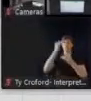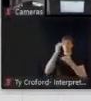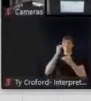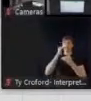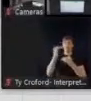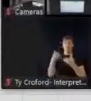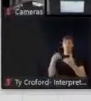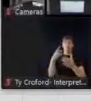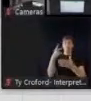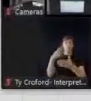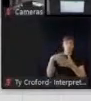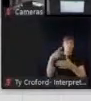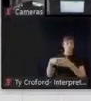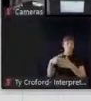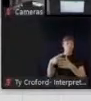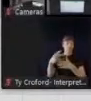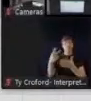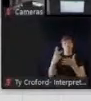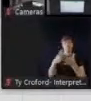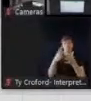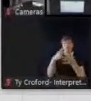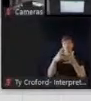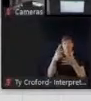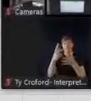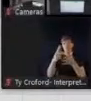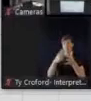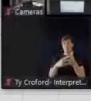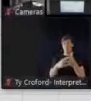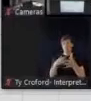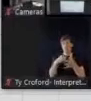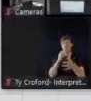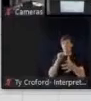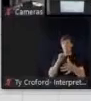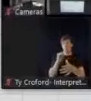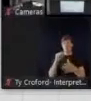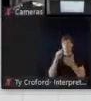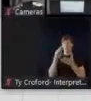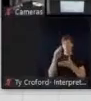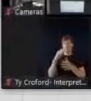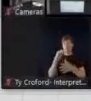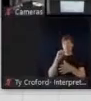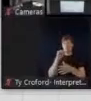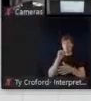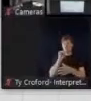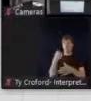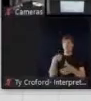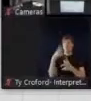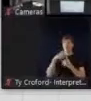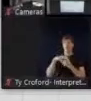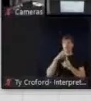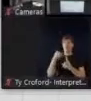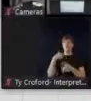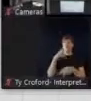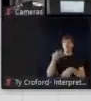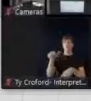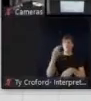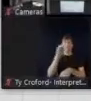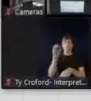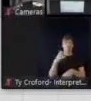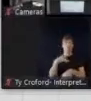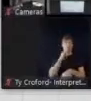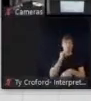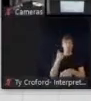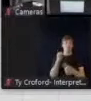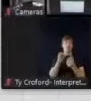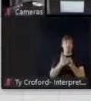of our unassigned fund balance policy of 33%, and how we,